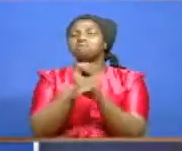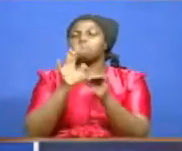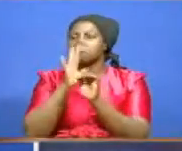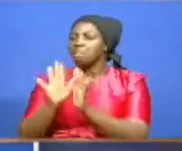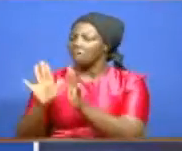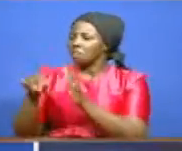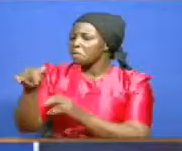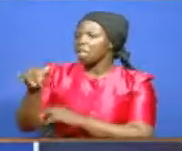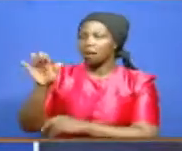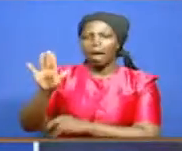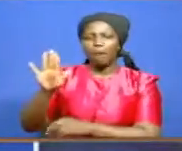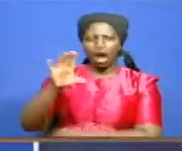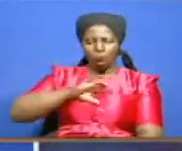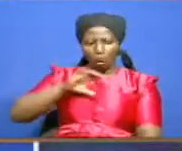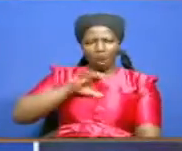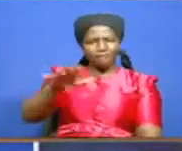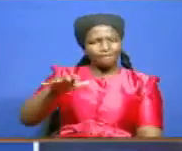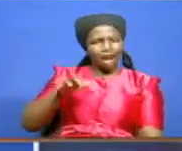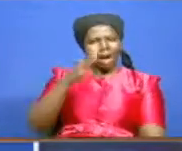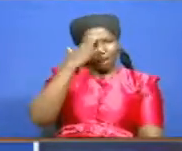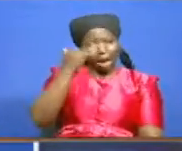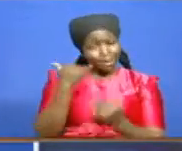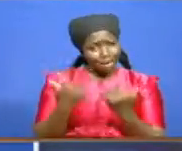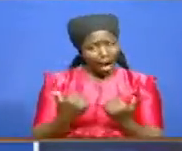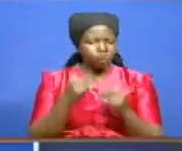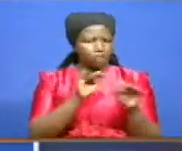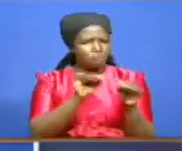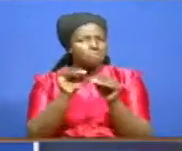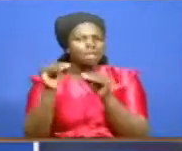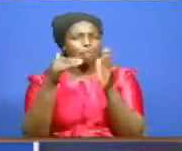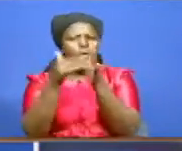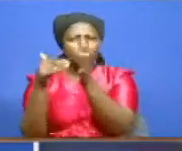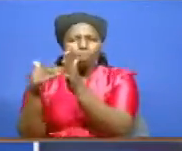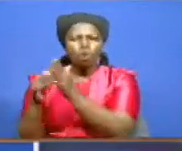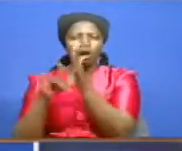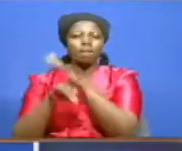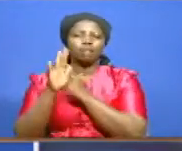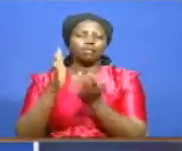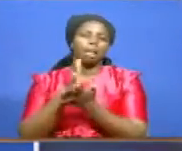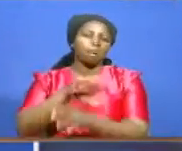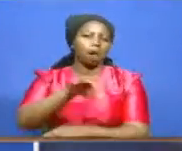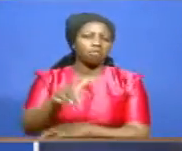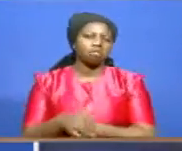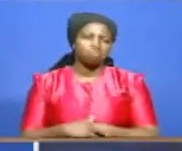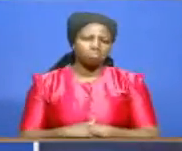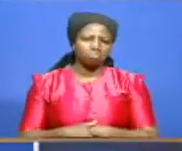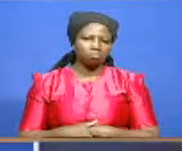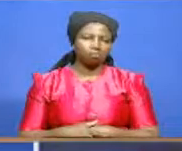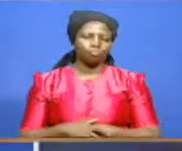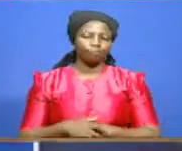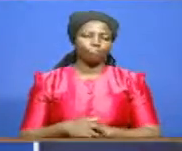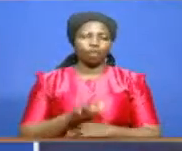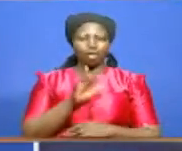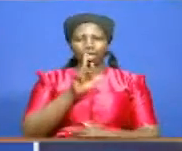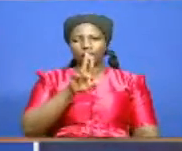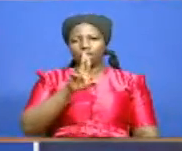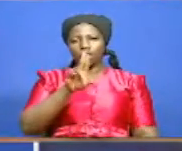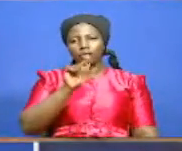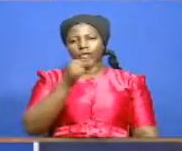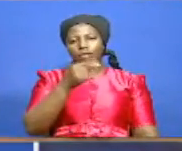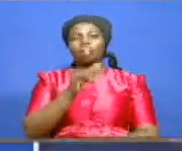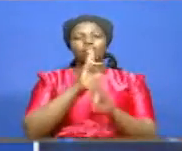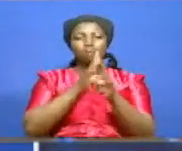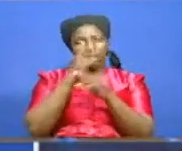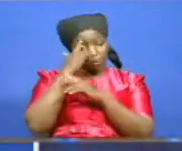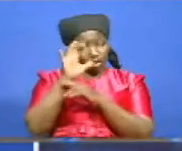transport, considering the ongoing restrictions on movement in some counties. Ruth Wamboi for Channel One